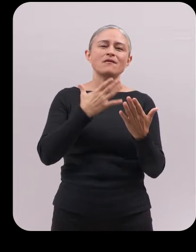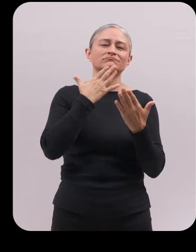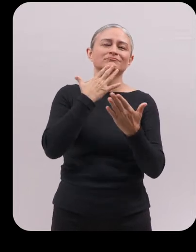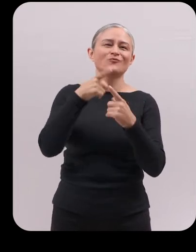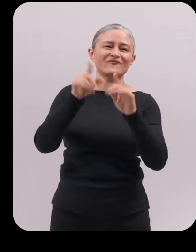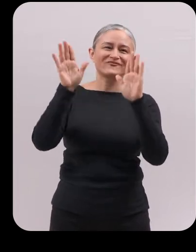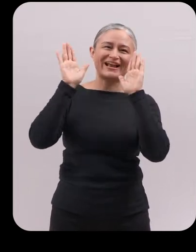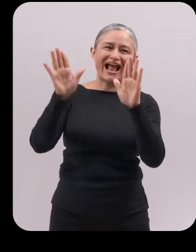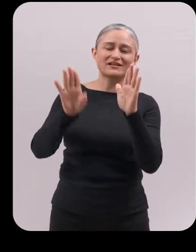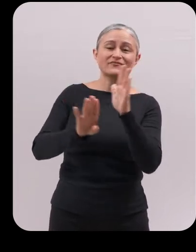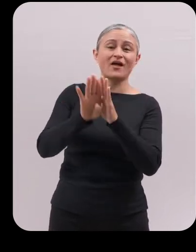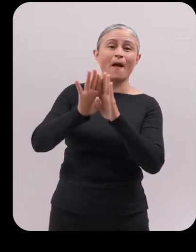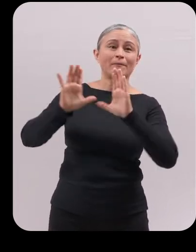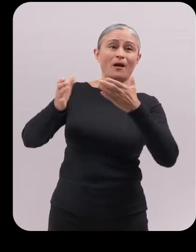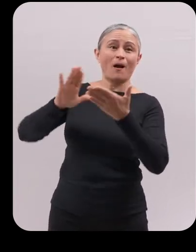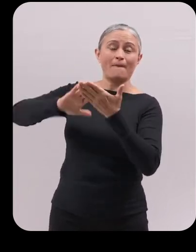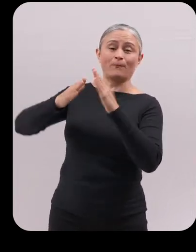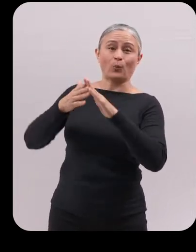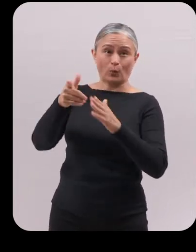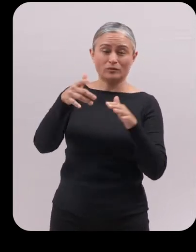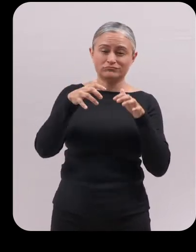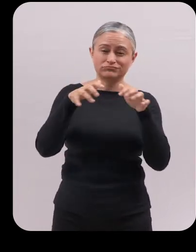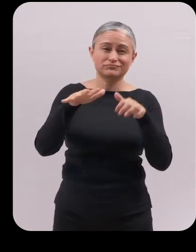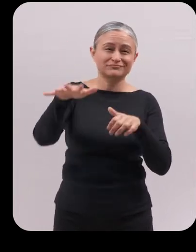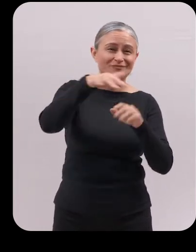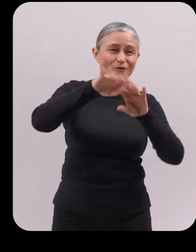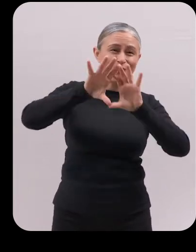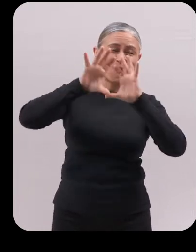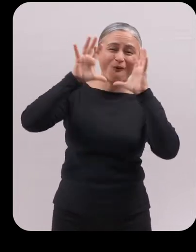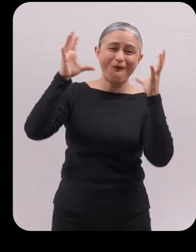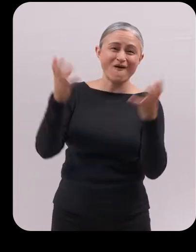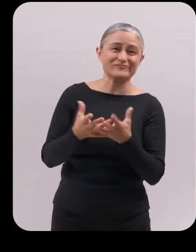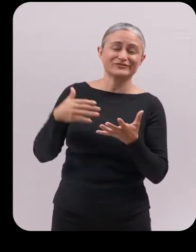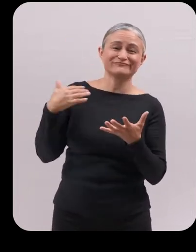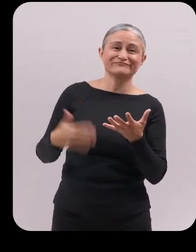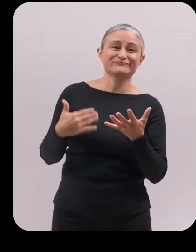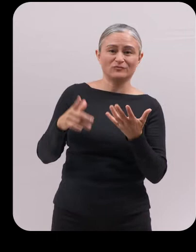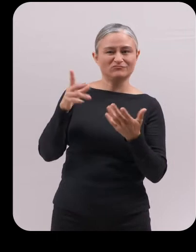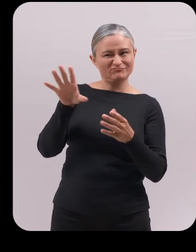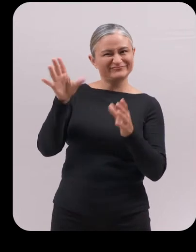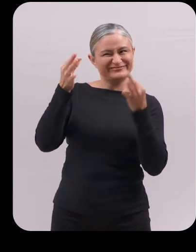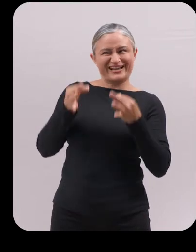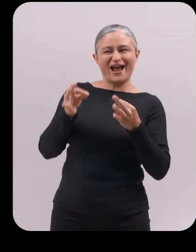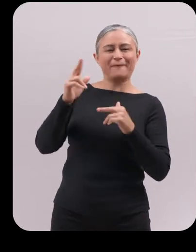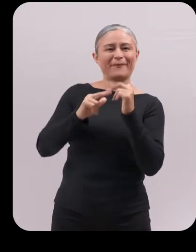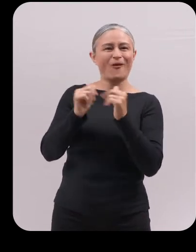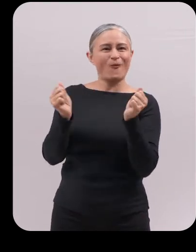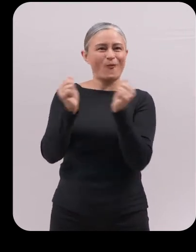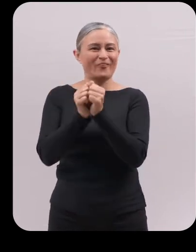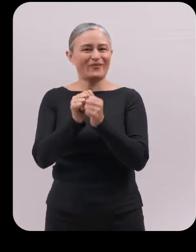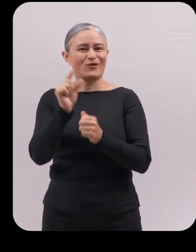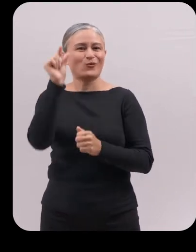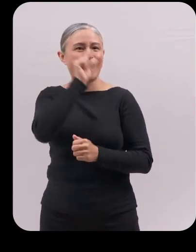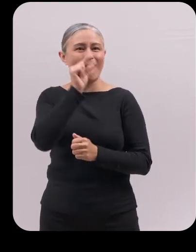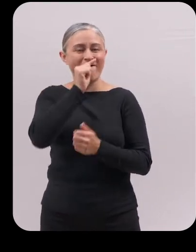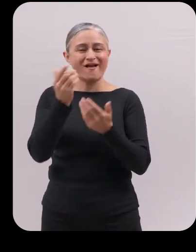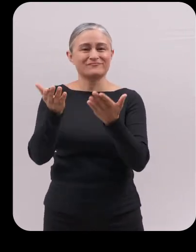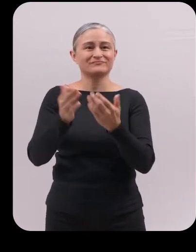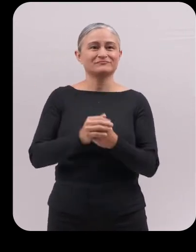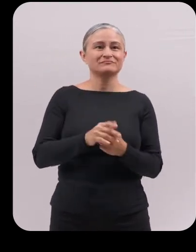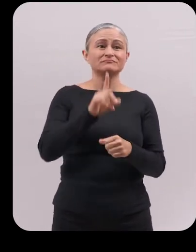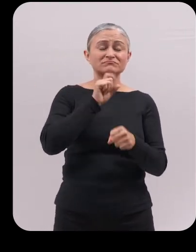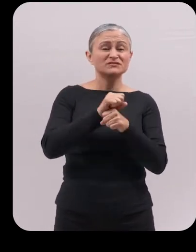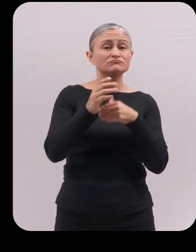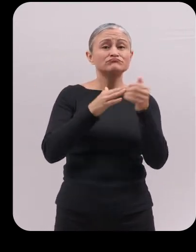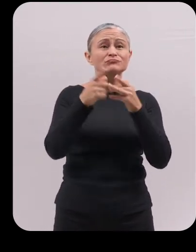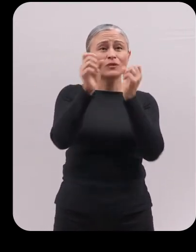fantastic developer community, all millions of you around the world, for choosing to build with Google. Literally, whatever you